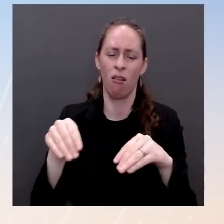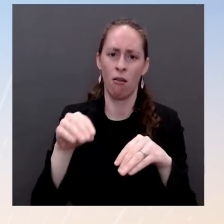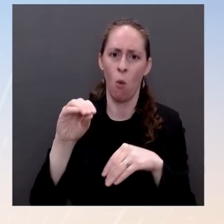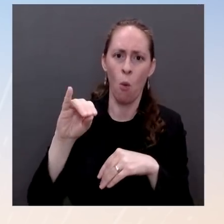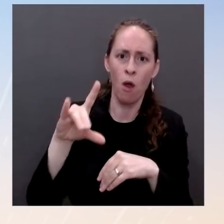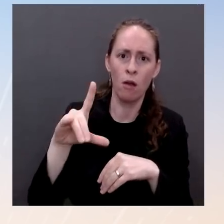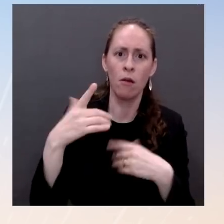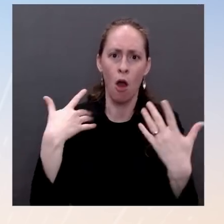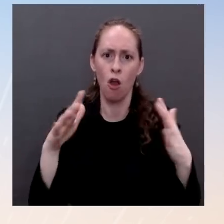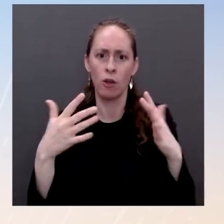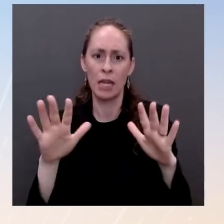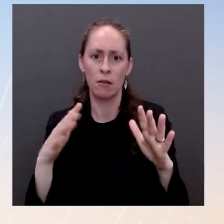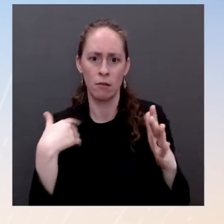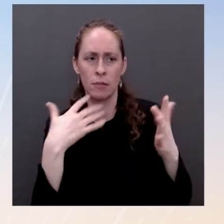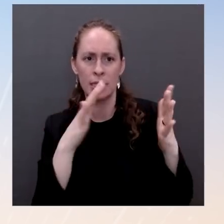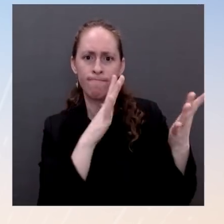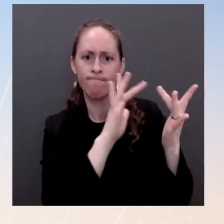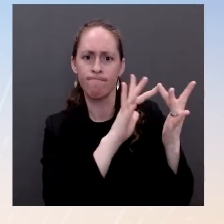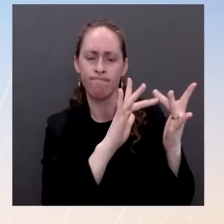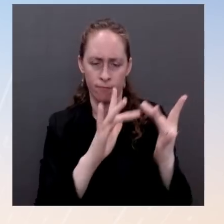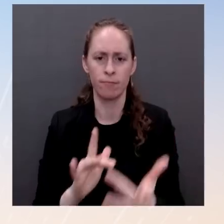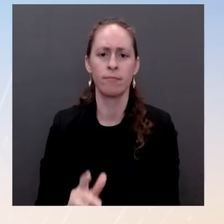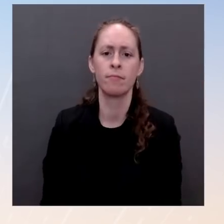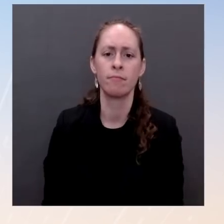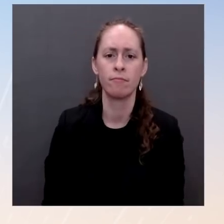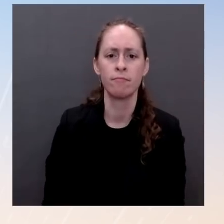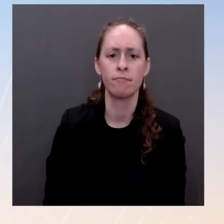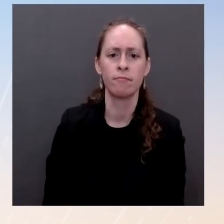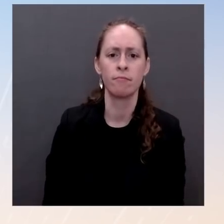in the global market is meeting the demand. And obviously,